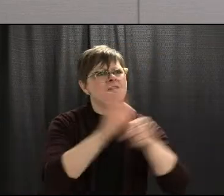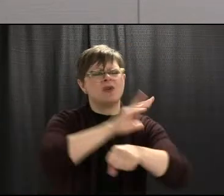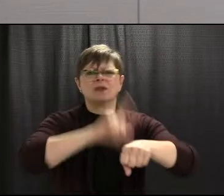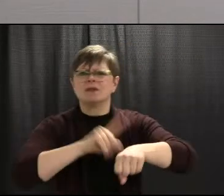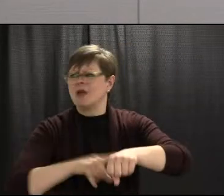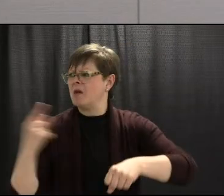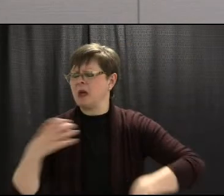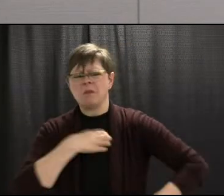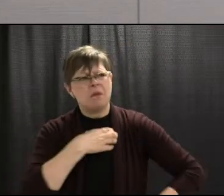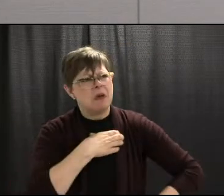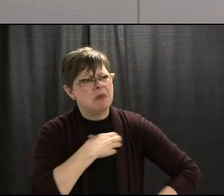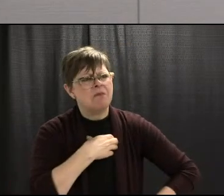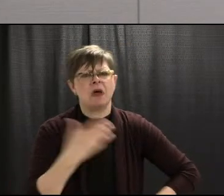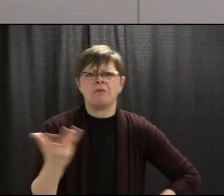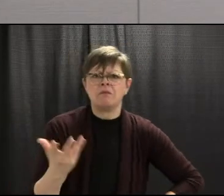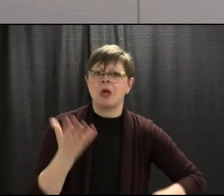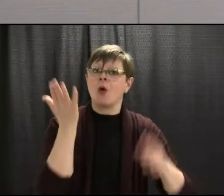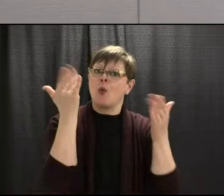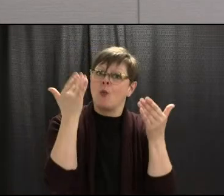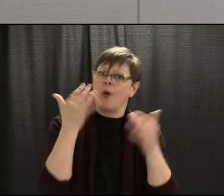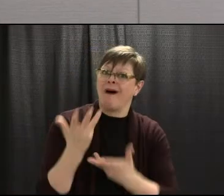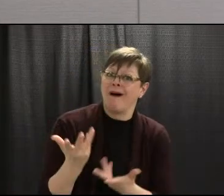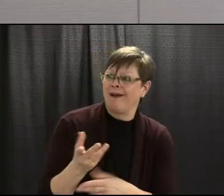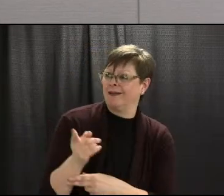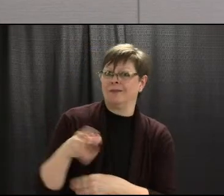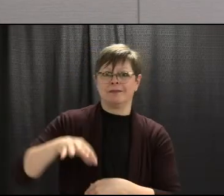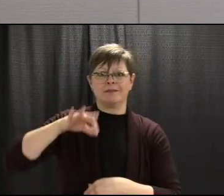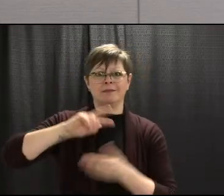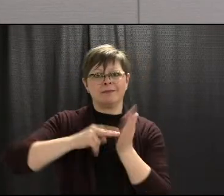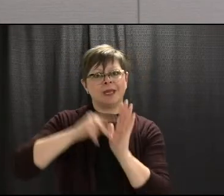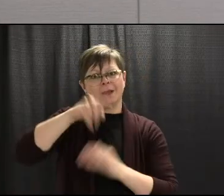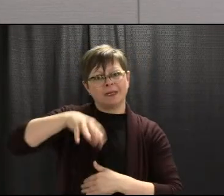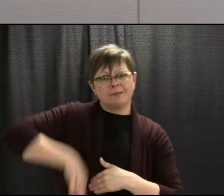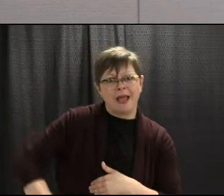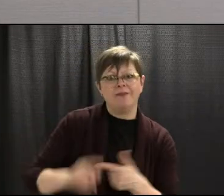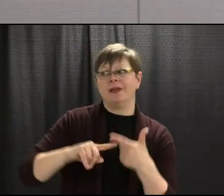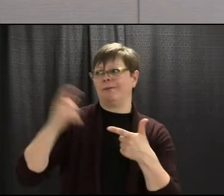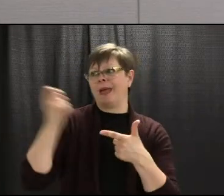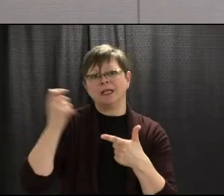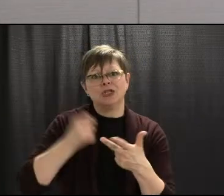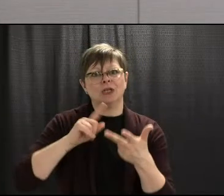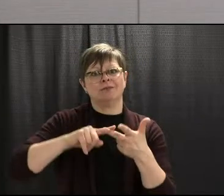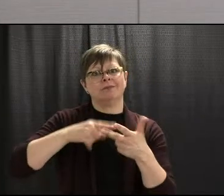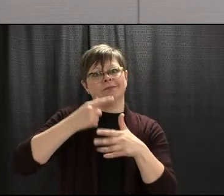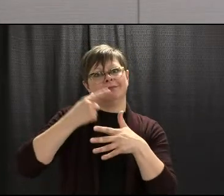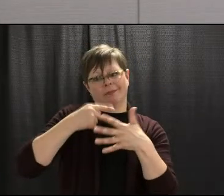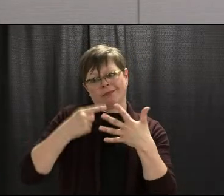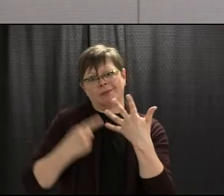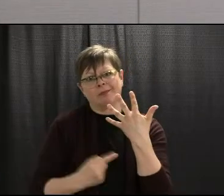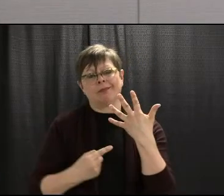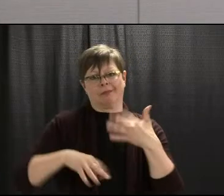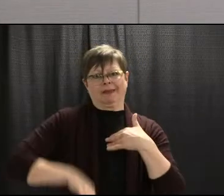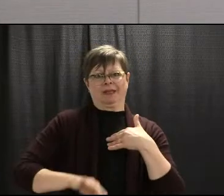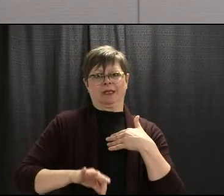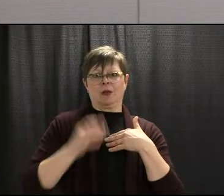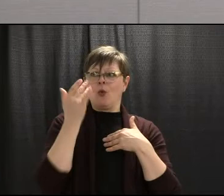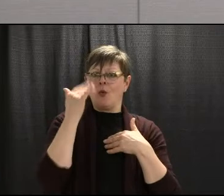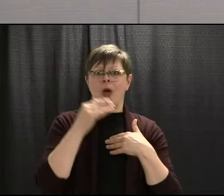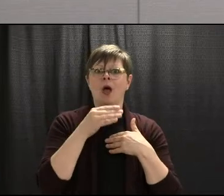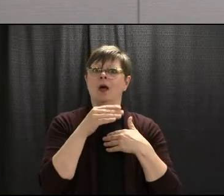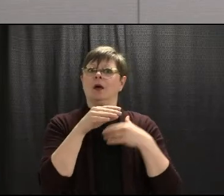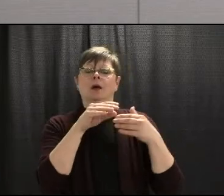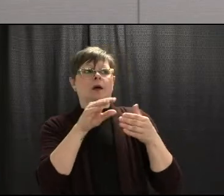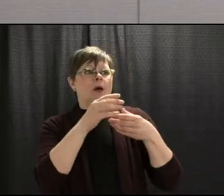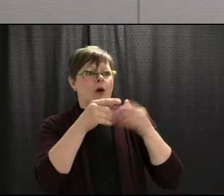positions because that came with the subsequent benefits and pension. And that was the major cry in the ORs and the emergency